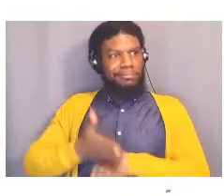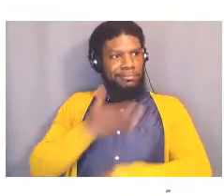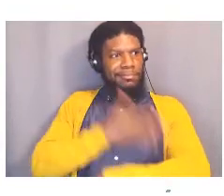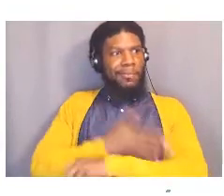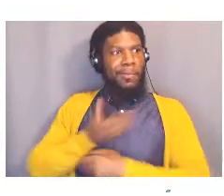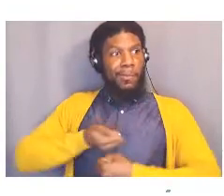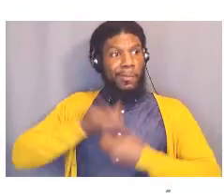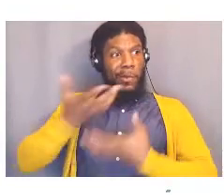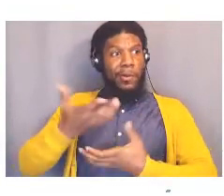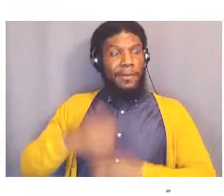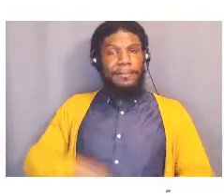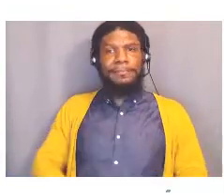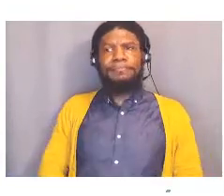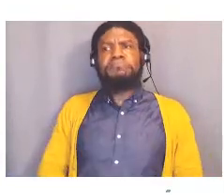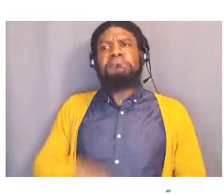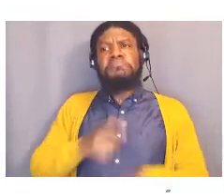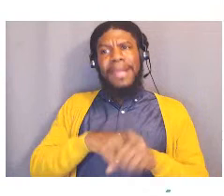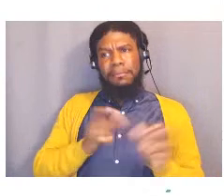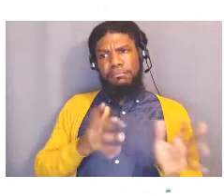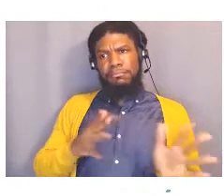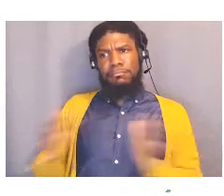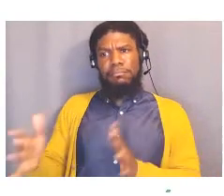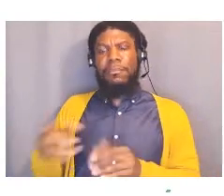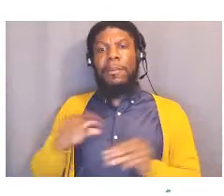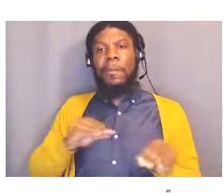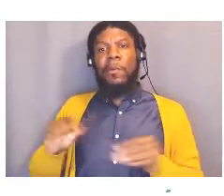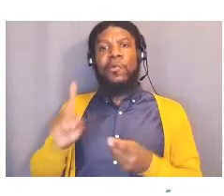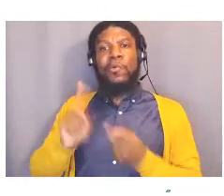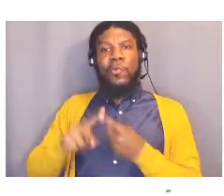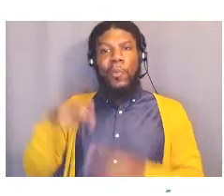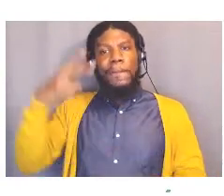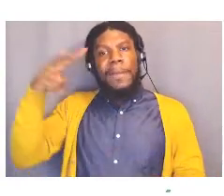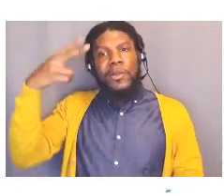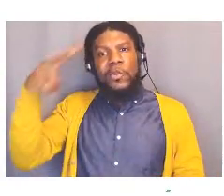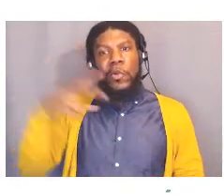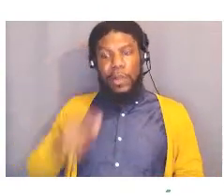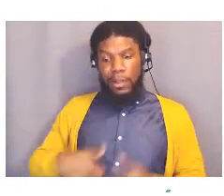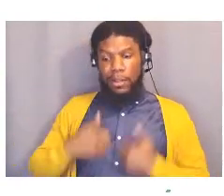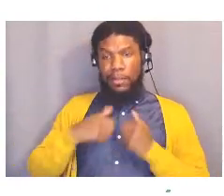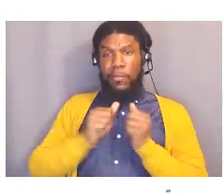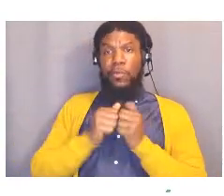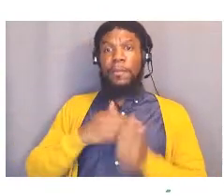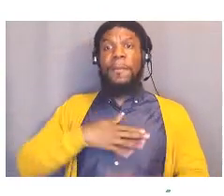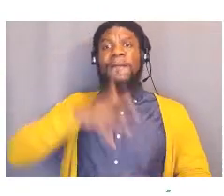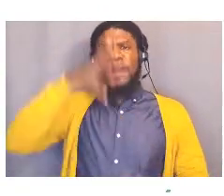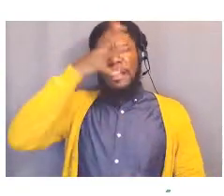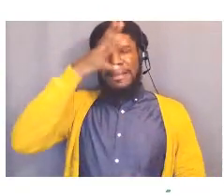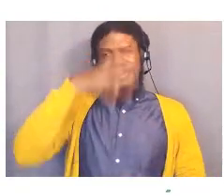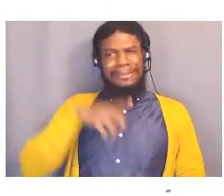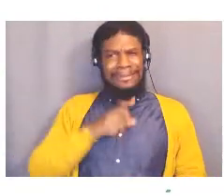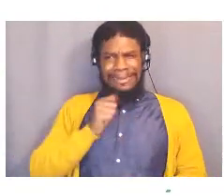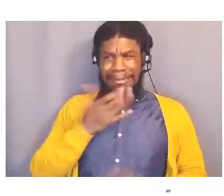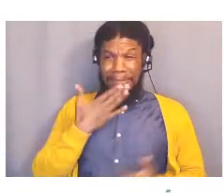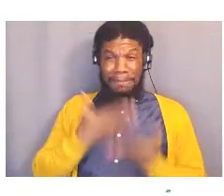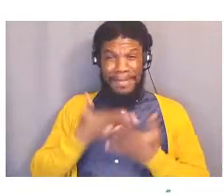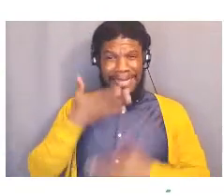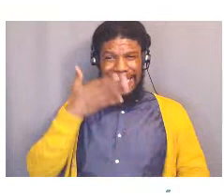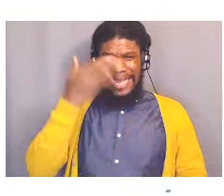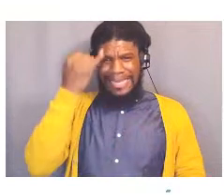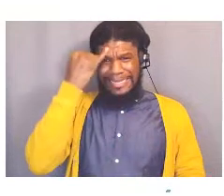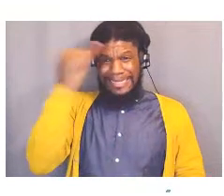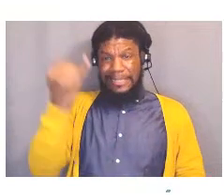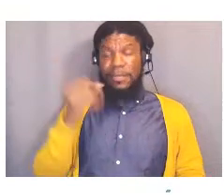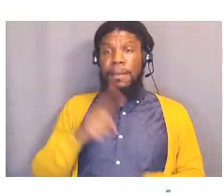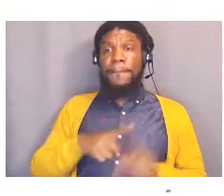Later, I moved to Mexico to live with my father. That wasn't a great idea. You see,